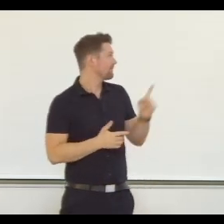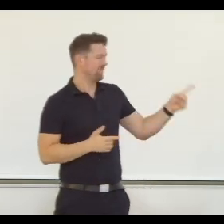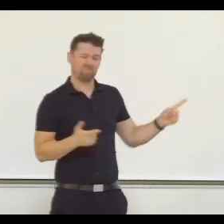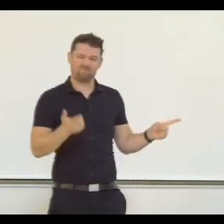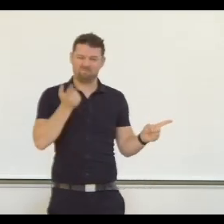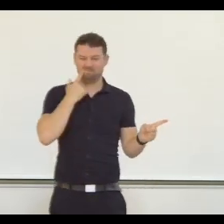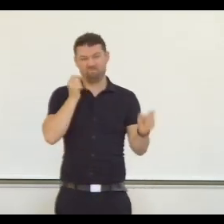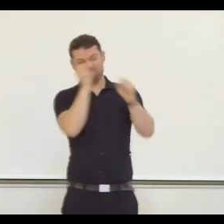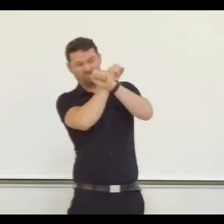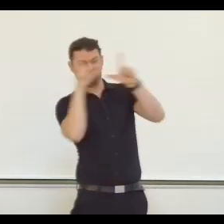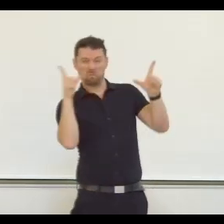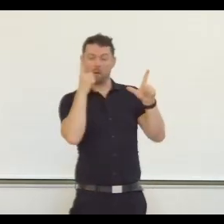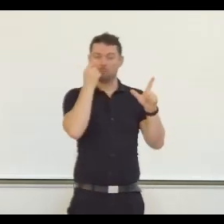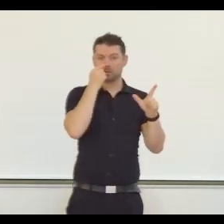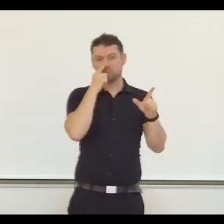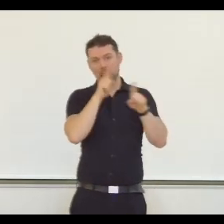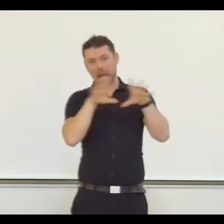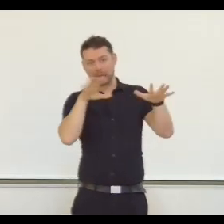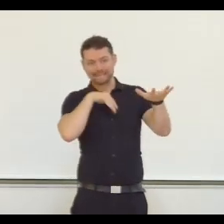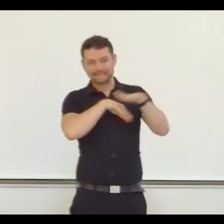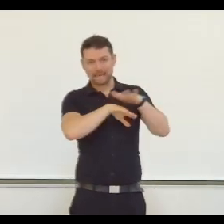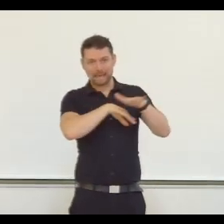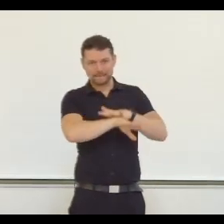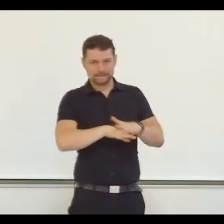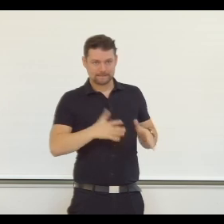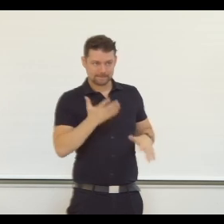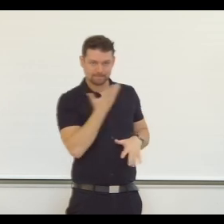might look like inside the production facility.